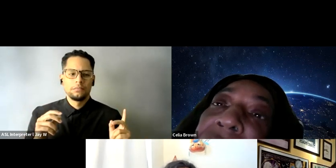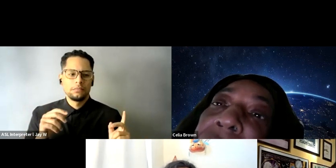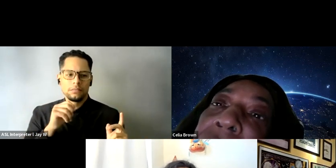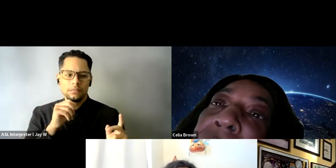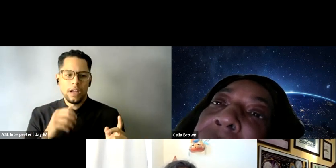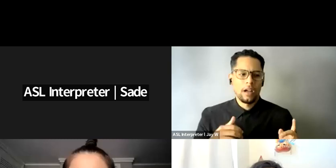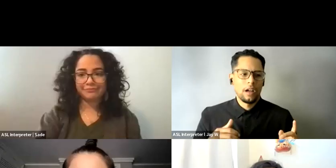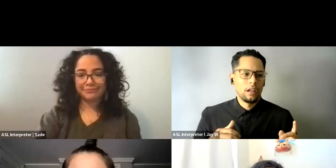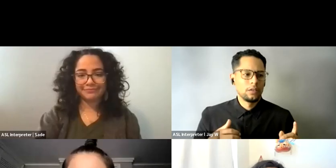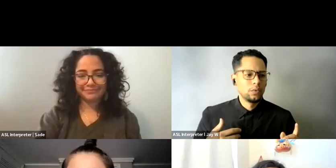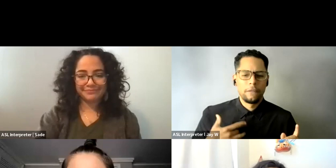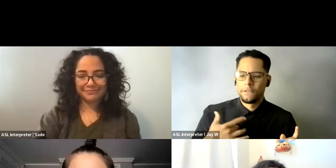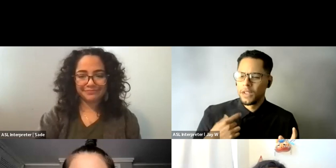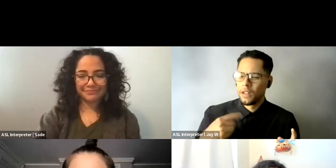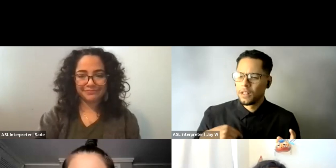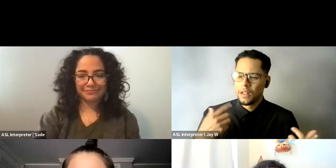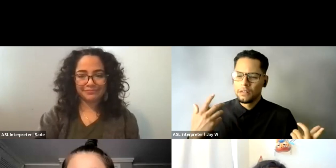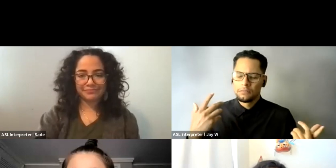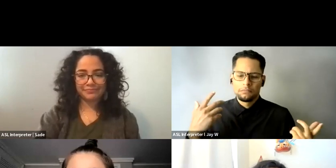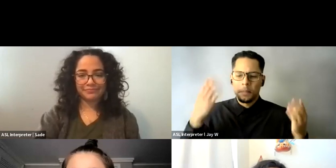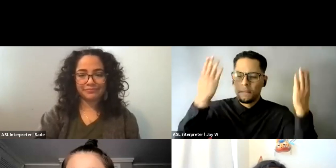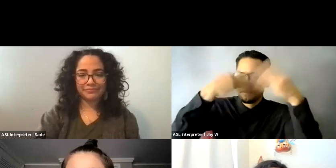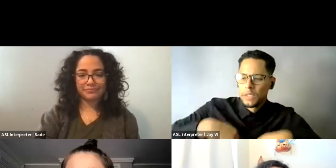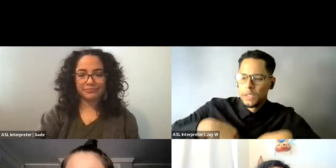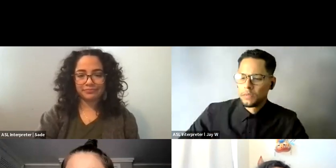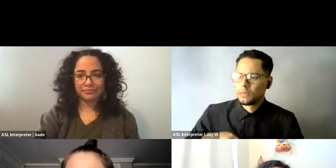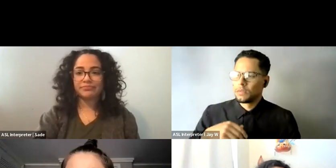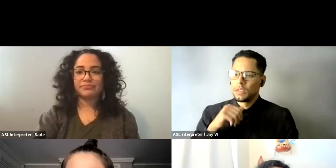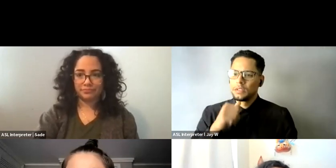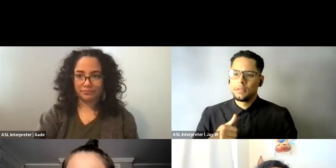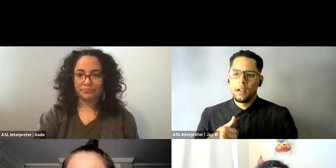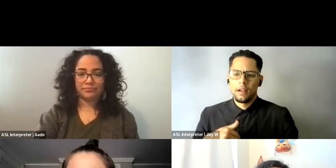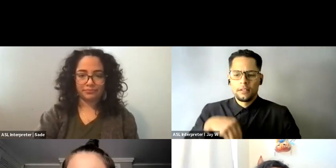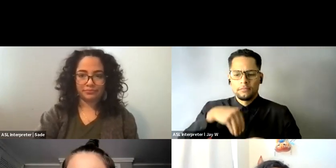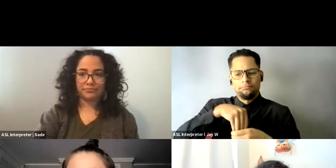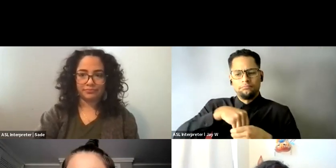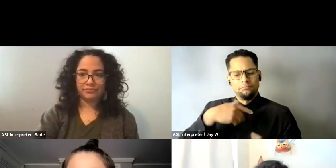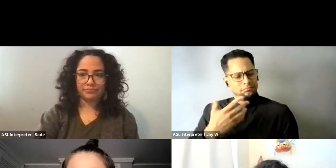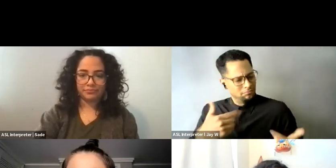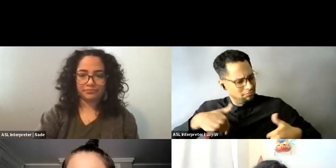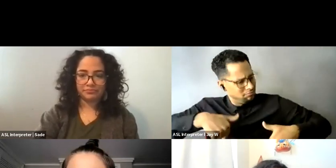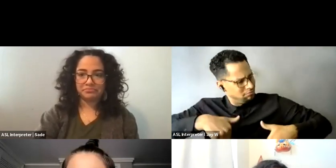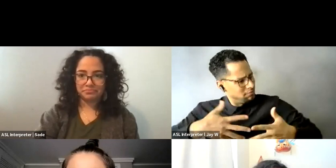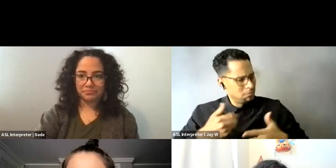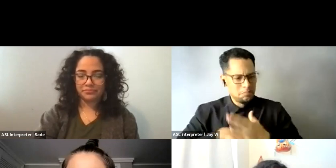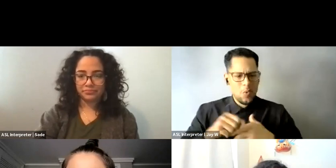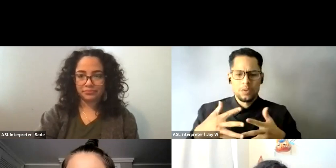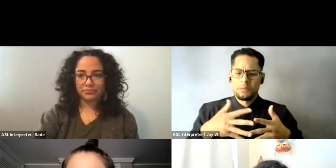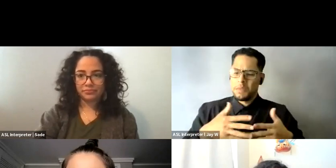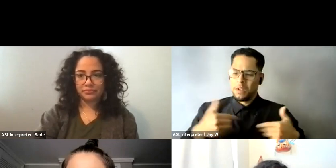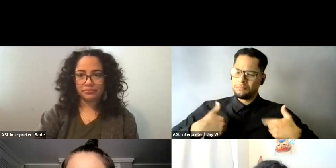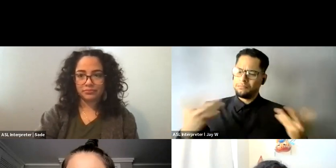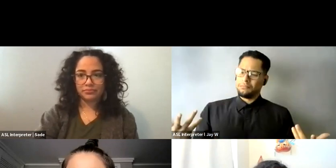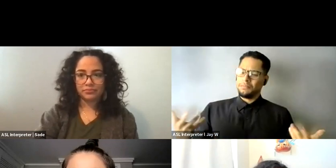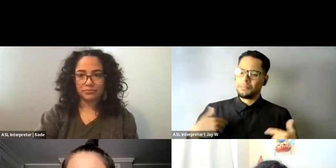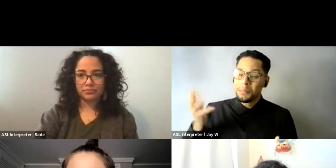citizen of the world. Now, at the time, I was 16, 17. But when I think about